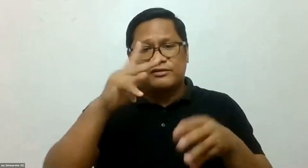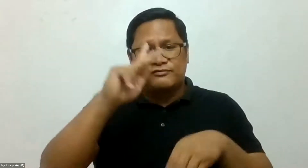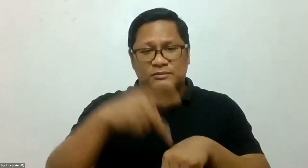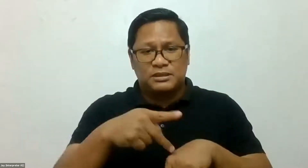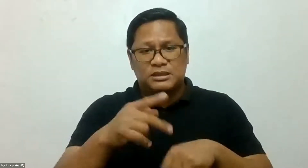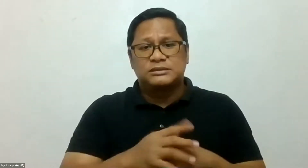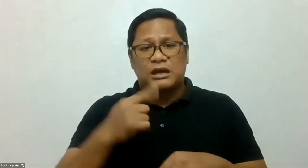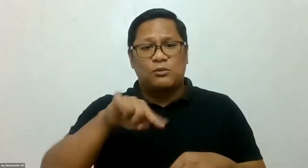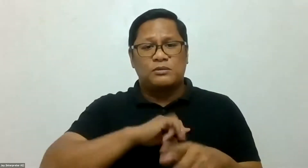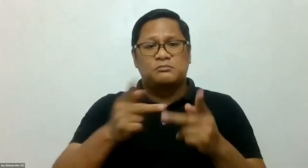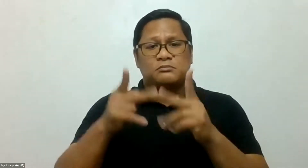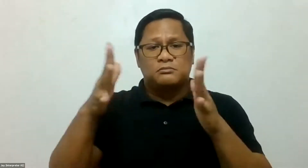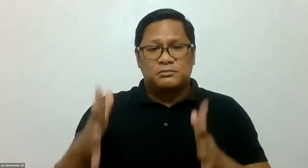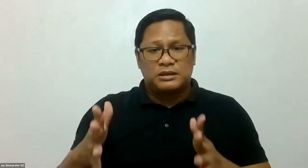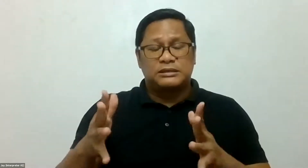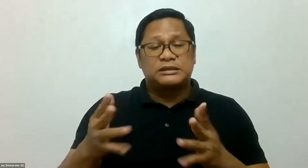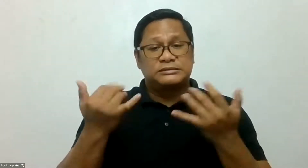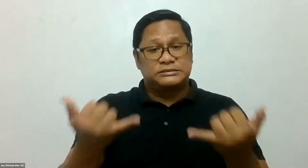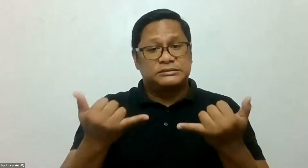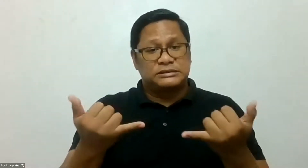our partners in this event.